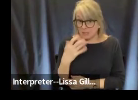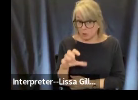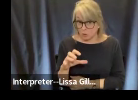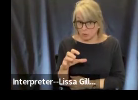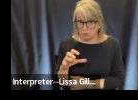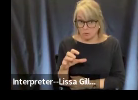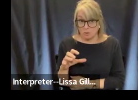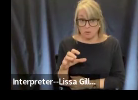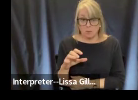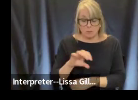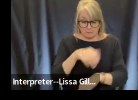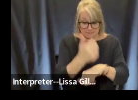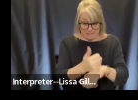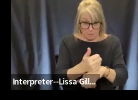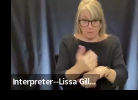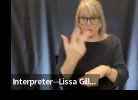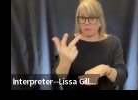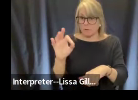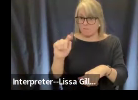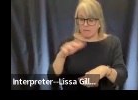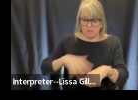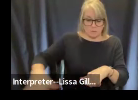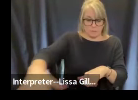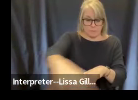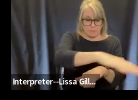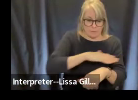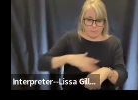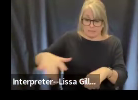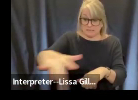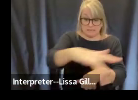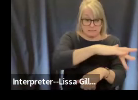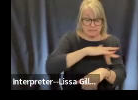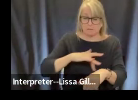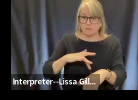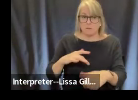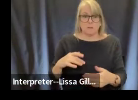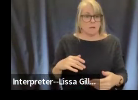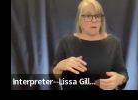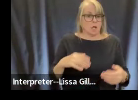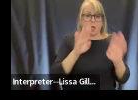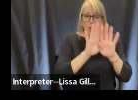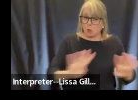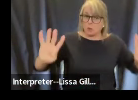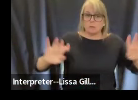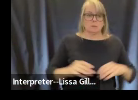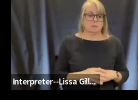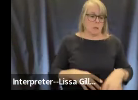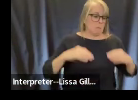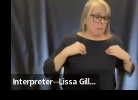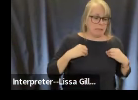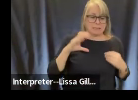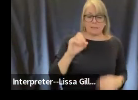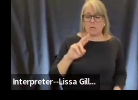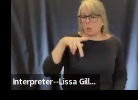away from anything that can burn. That includes blankets, comforters, curtains, carpets. I call it all the